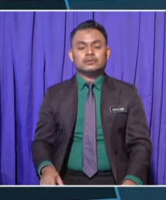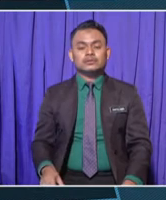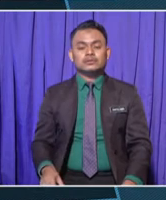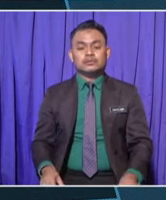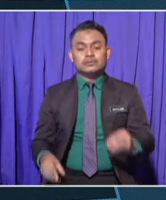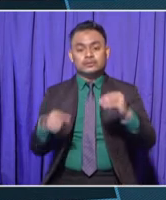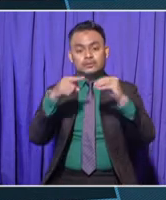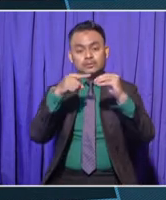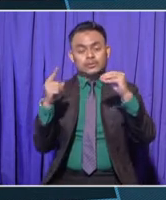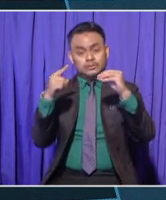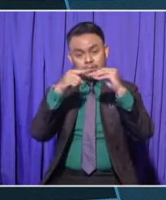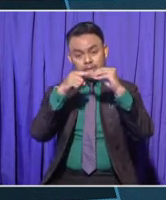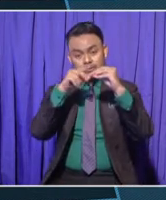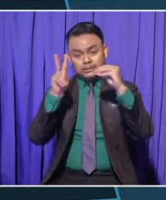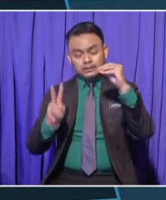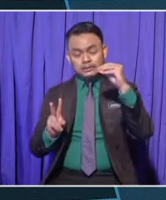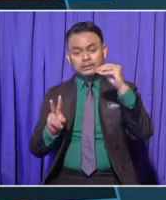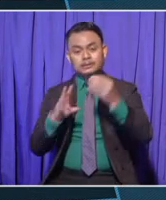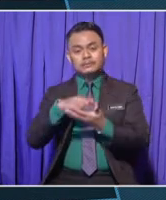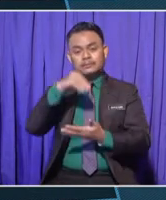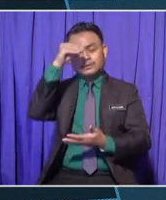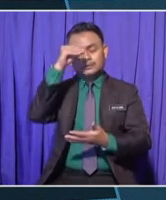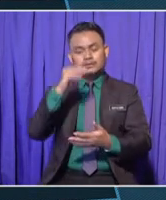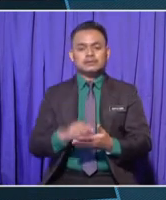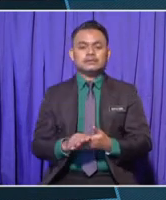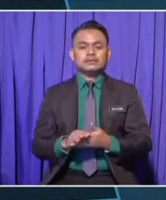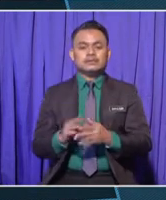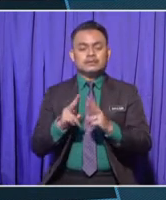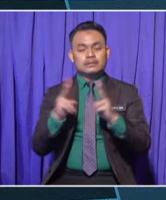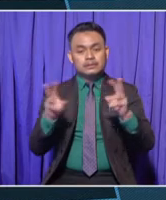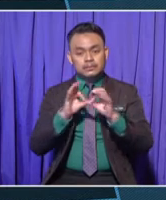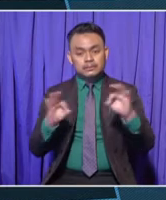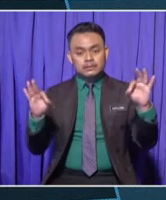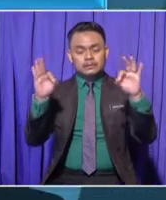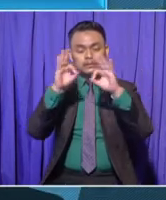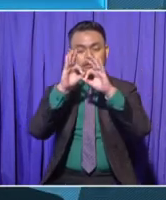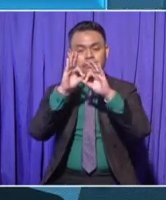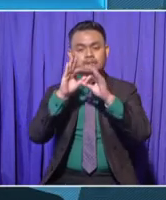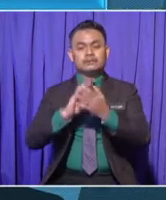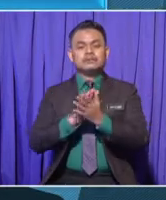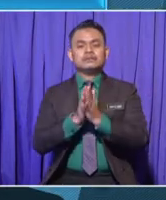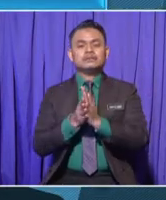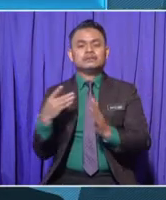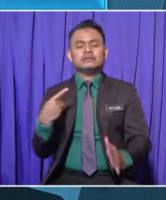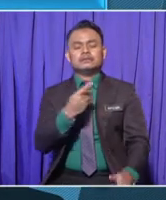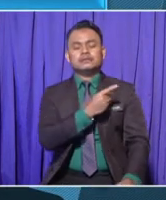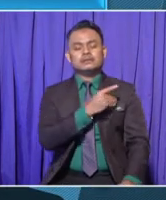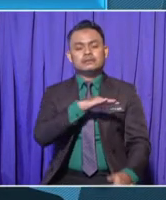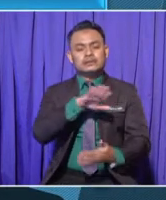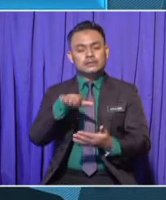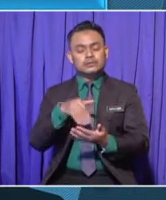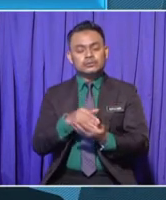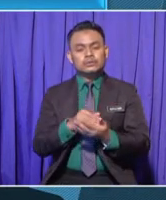today. This is important so that we can all make sure that what we learn